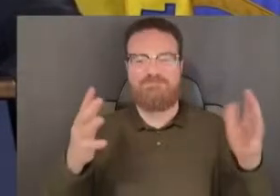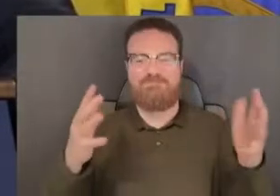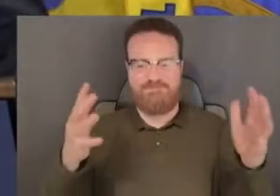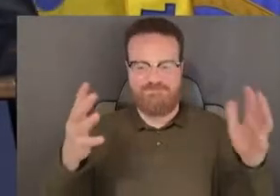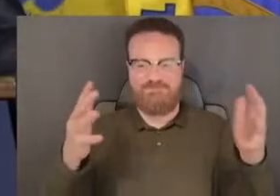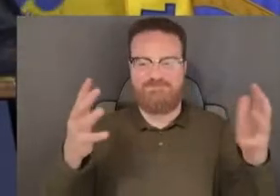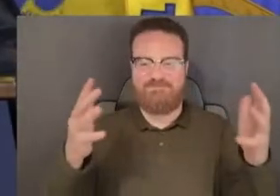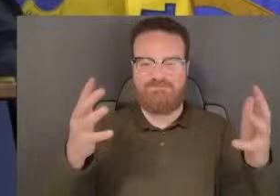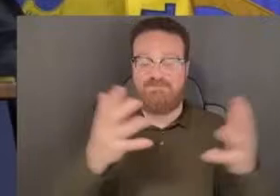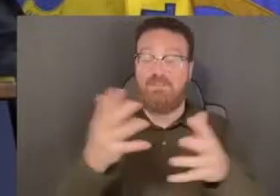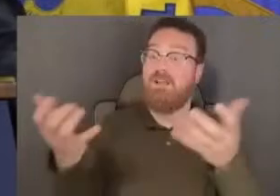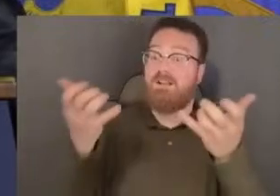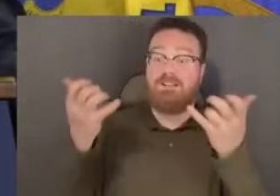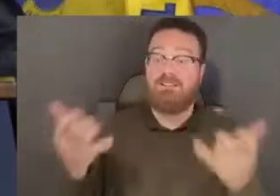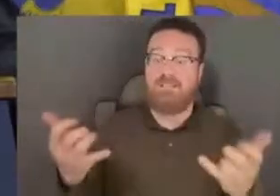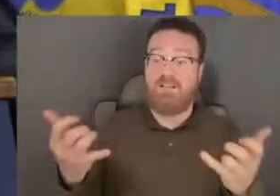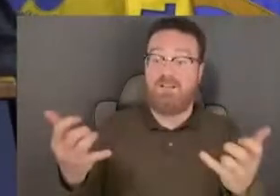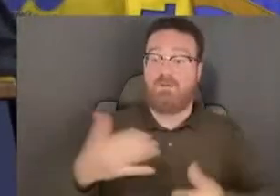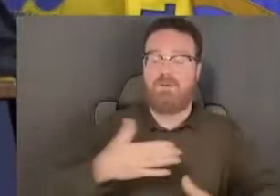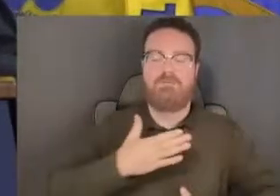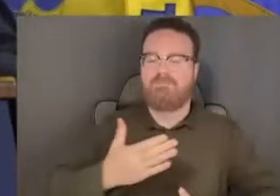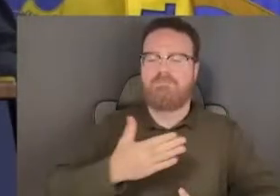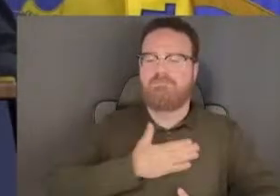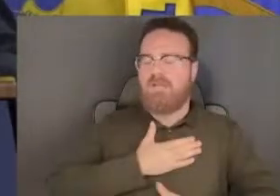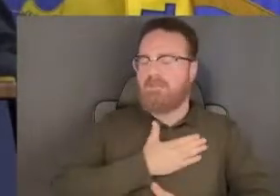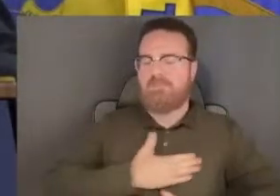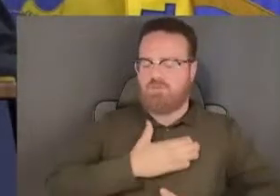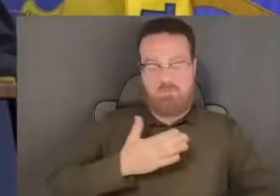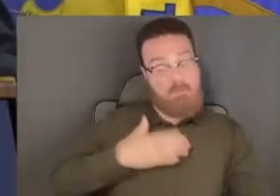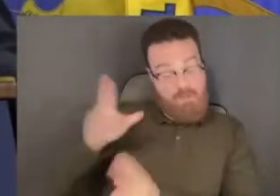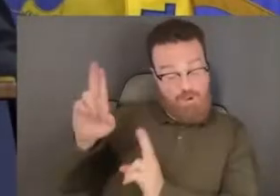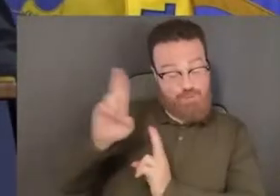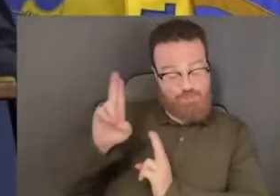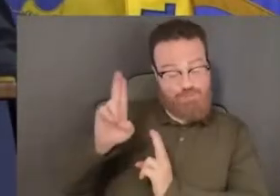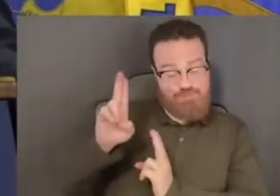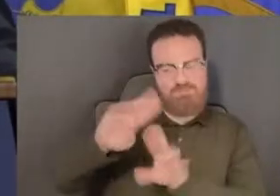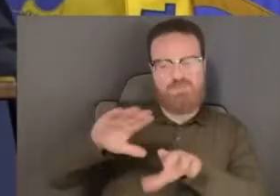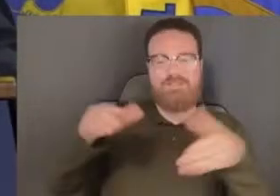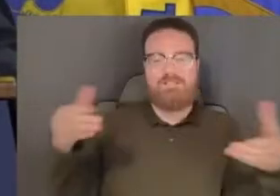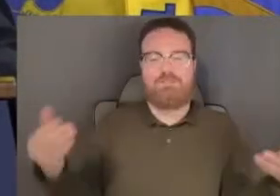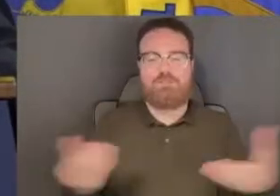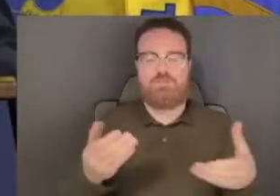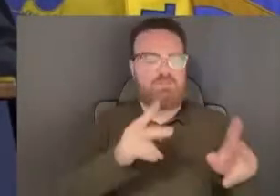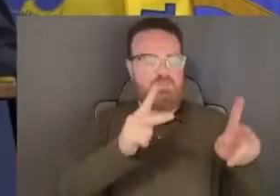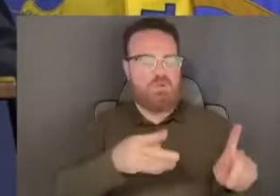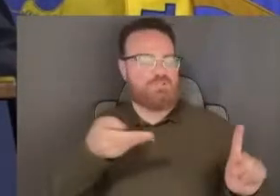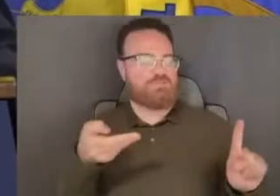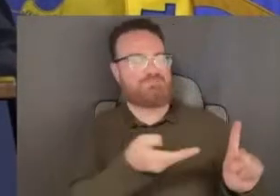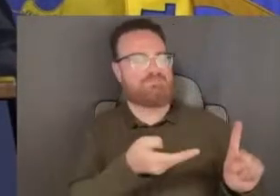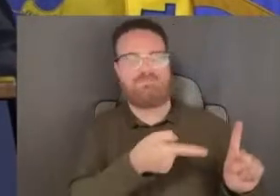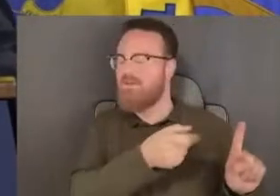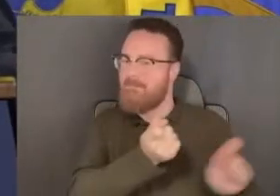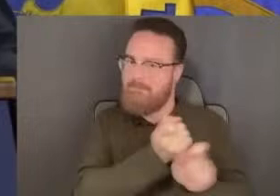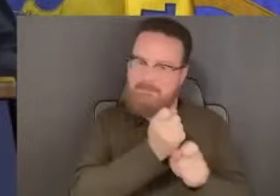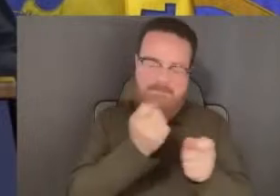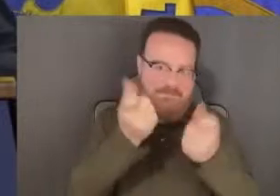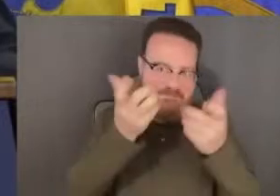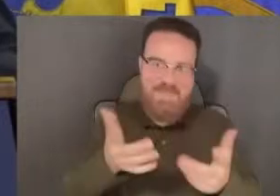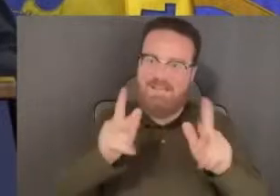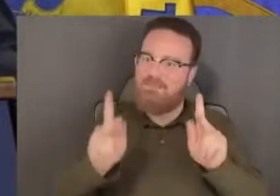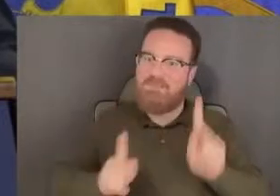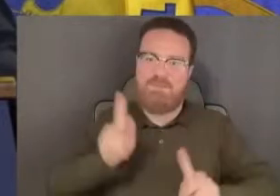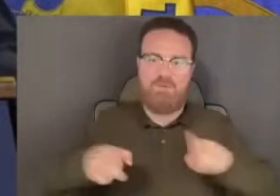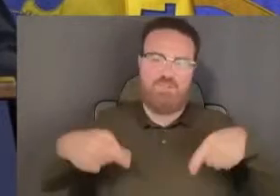And now it is my pleasure, my honor to introduce someone who makes a lot of people nervous here in